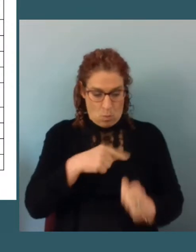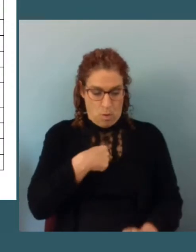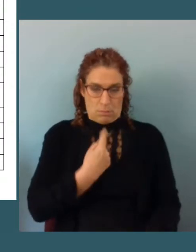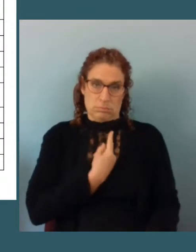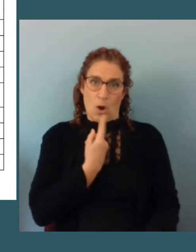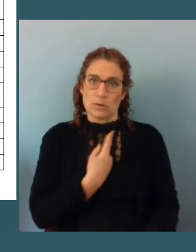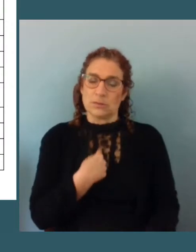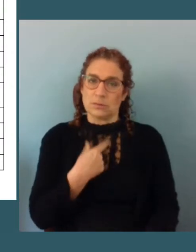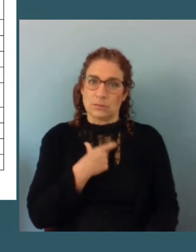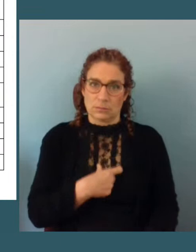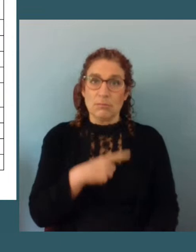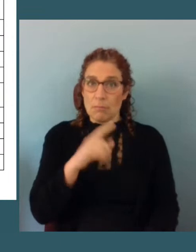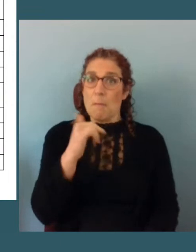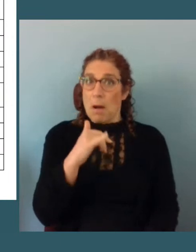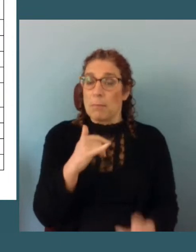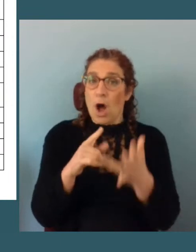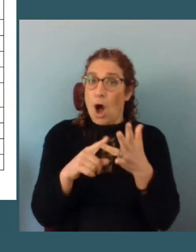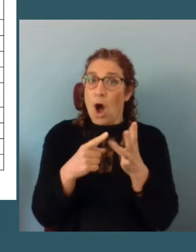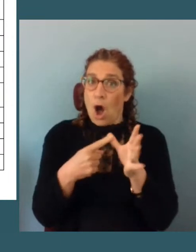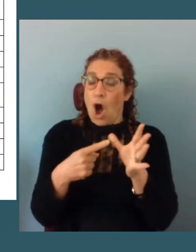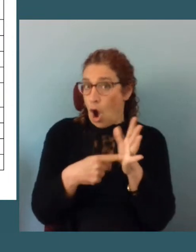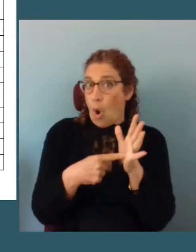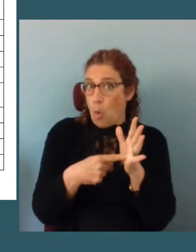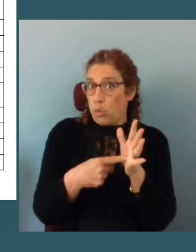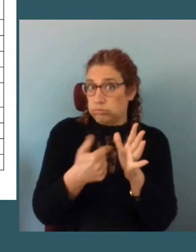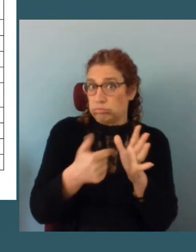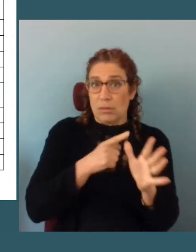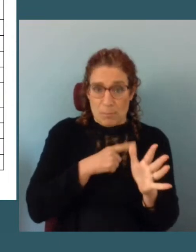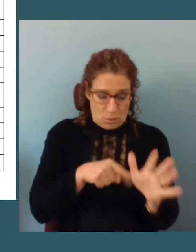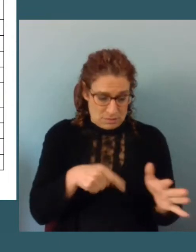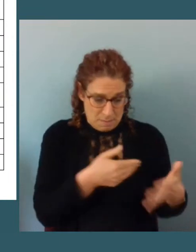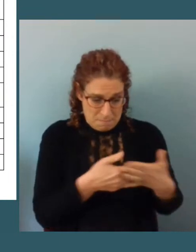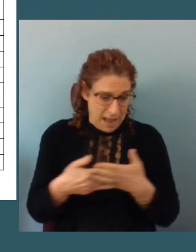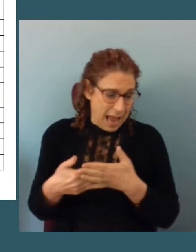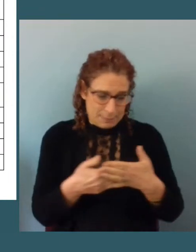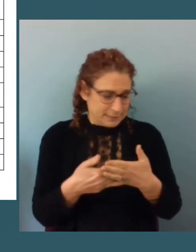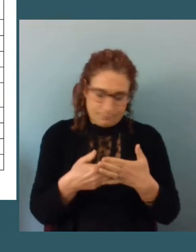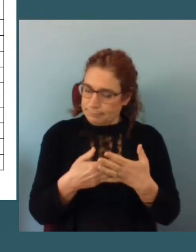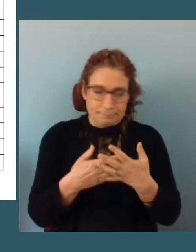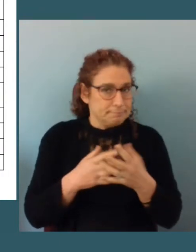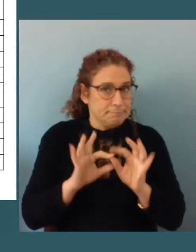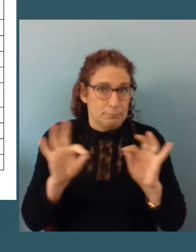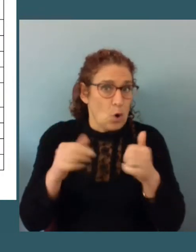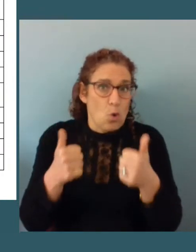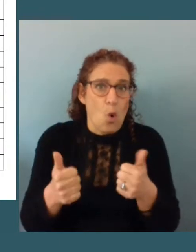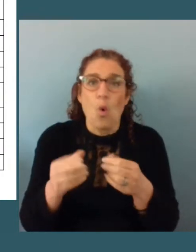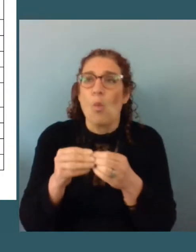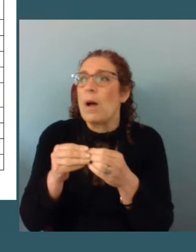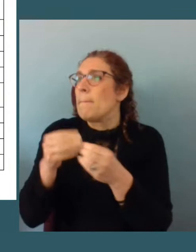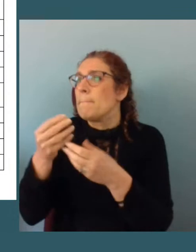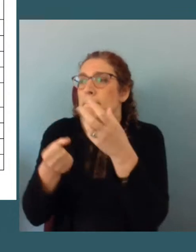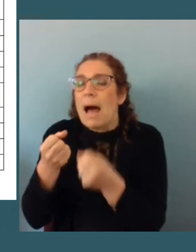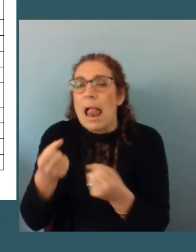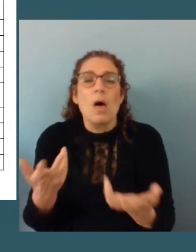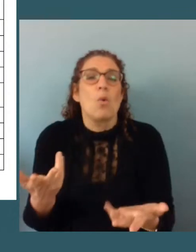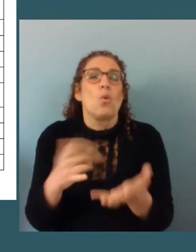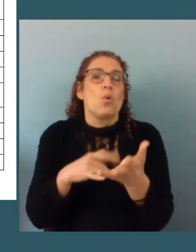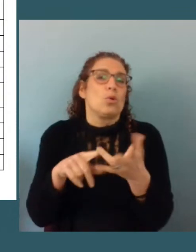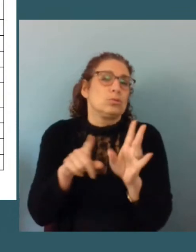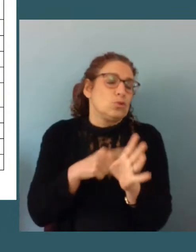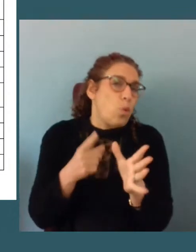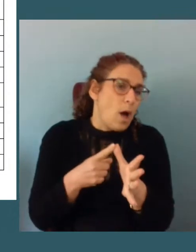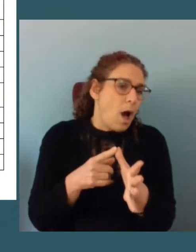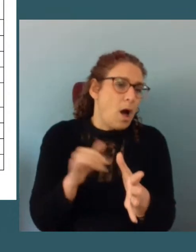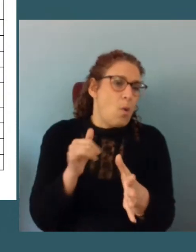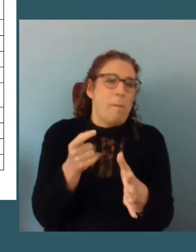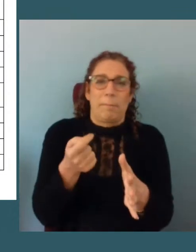use an oat milk, for instance, because baby is reacting to milk, soya and pea, for instance. So it really depends on the